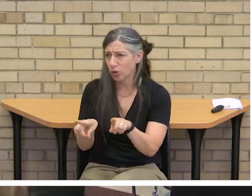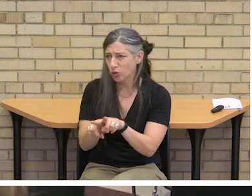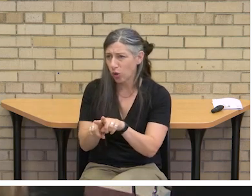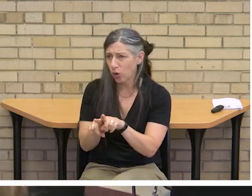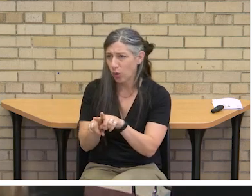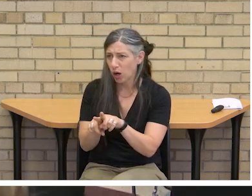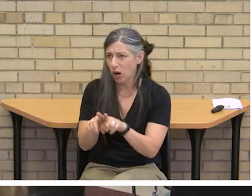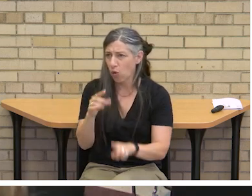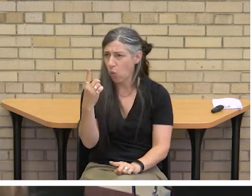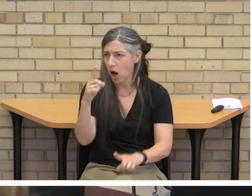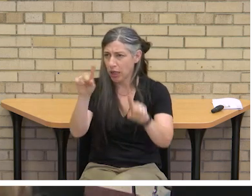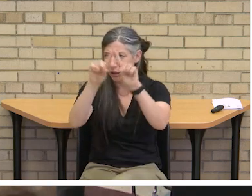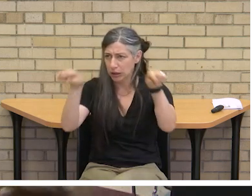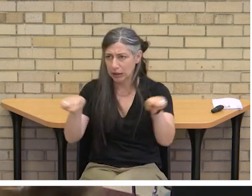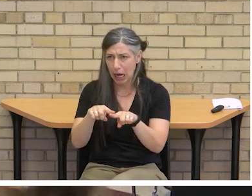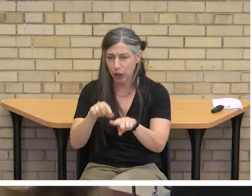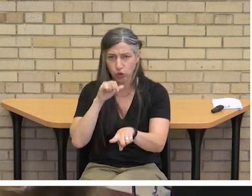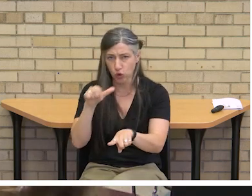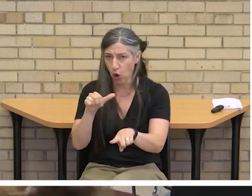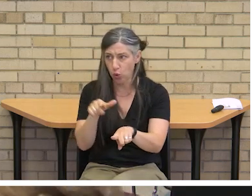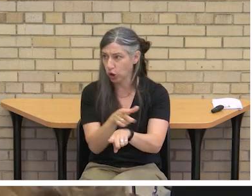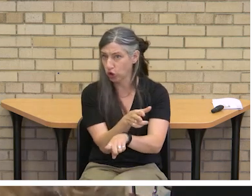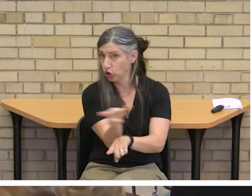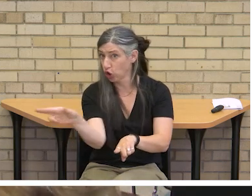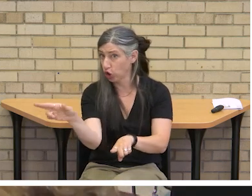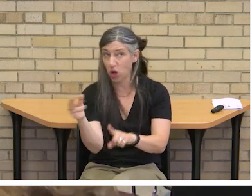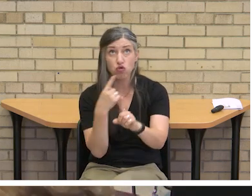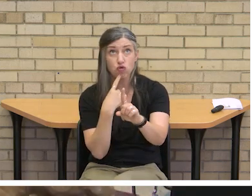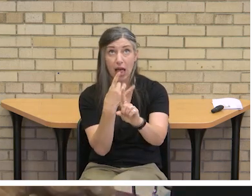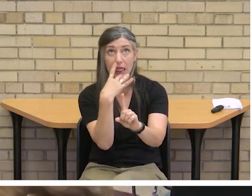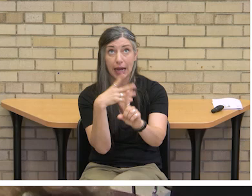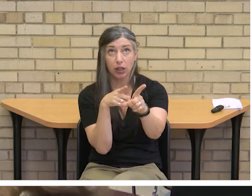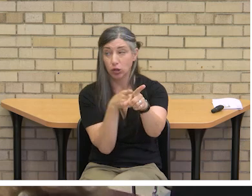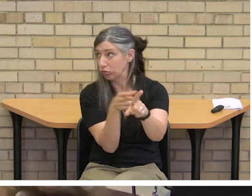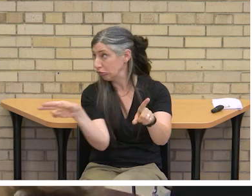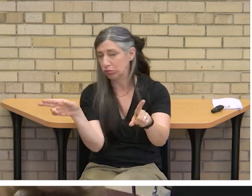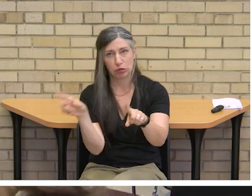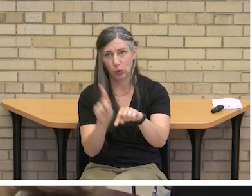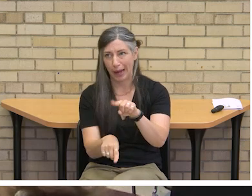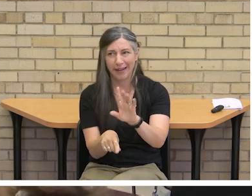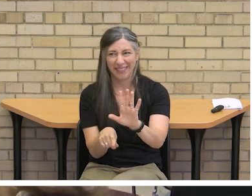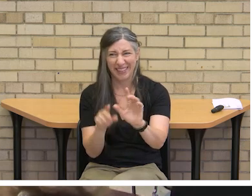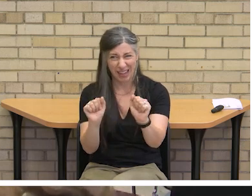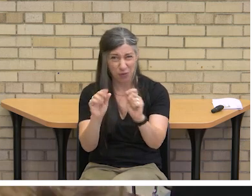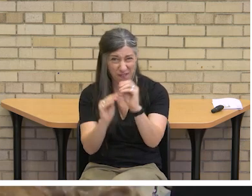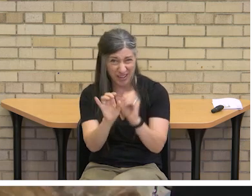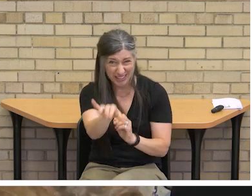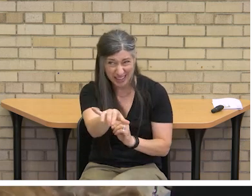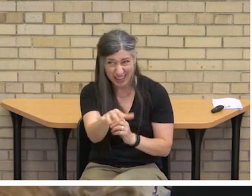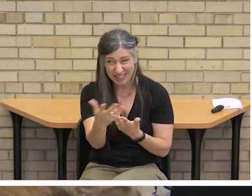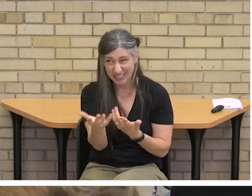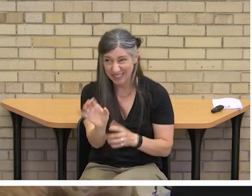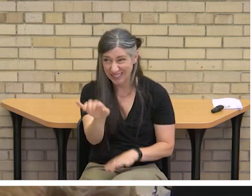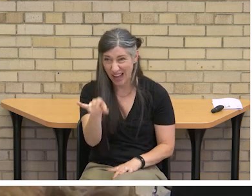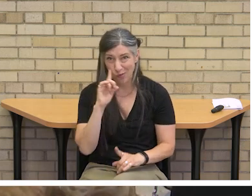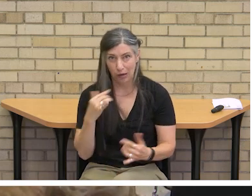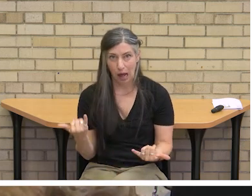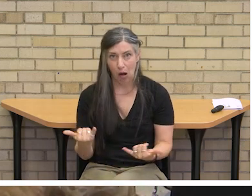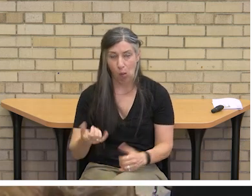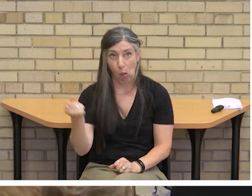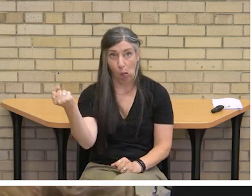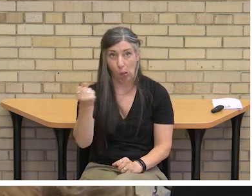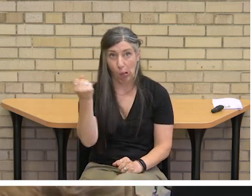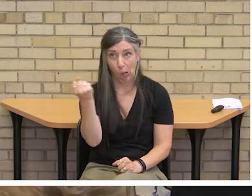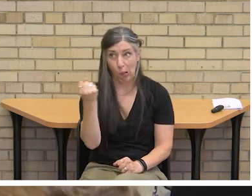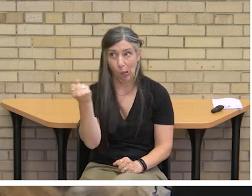the do not turn on red at Dawson to be a morning thing versus an afternoon? It's reversed right now. So you can